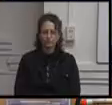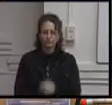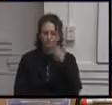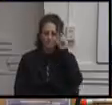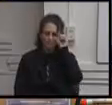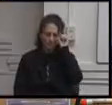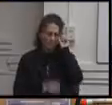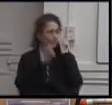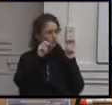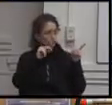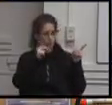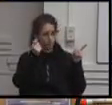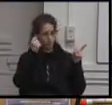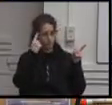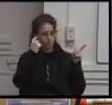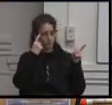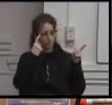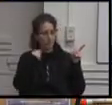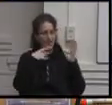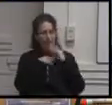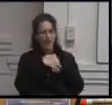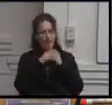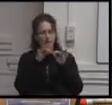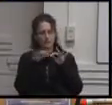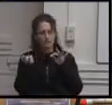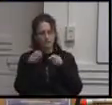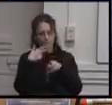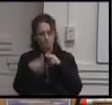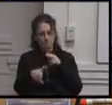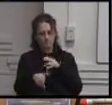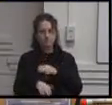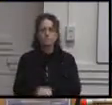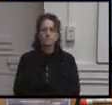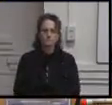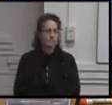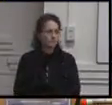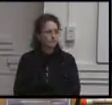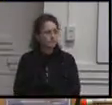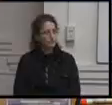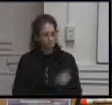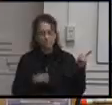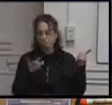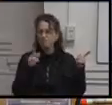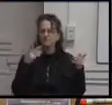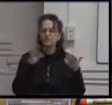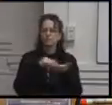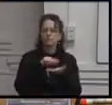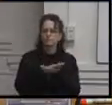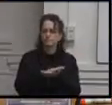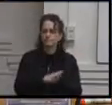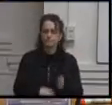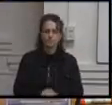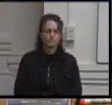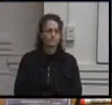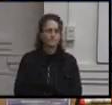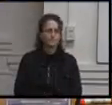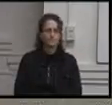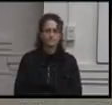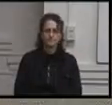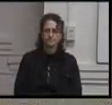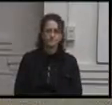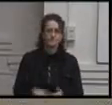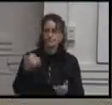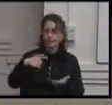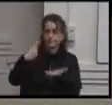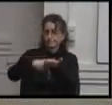But Jan, you heard I added some words at the end there. Yes. Did you get that, Jan? she did. Any